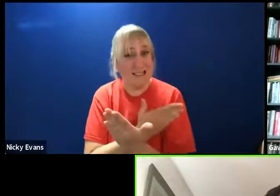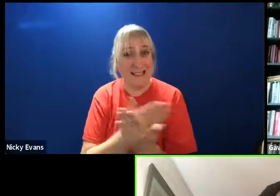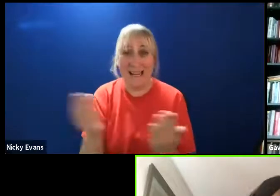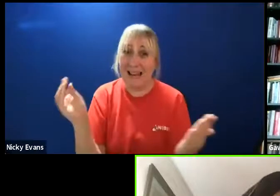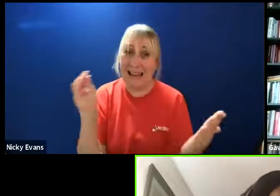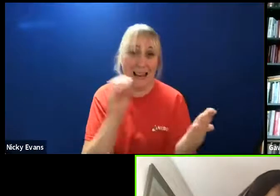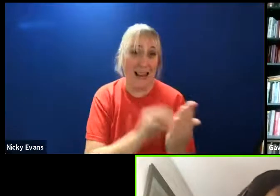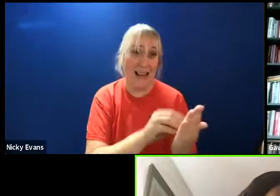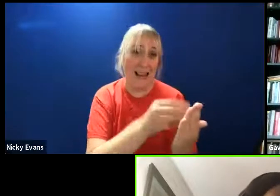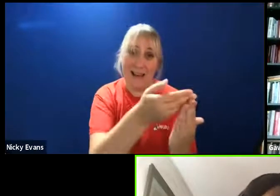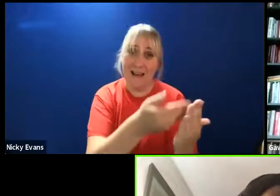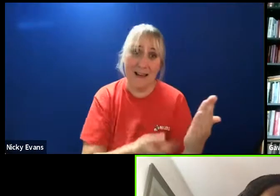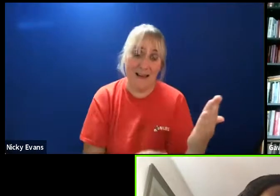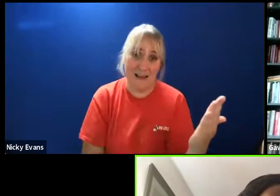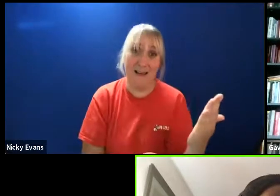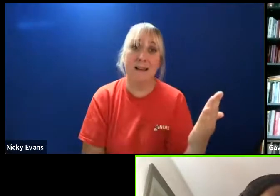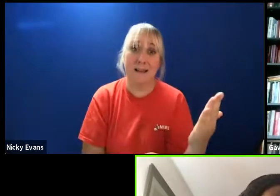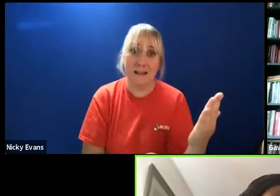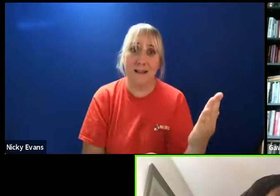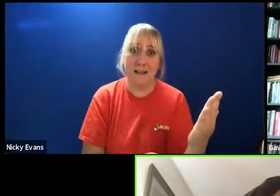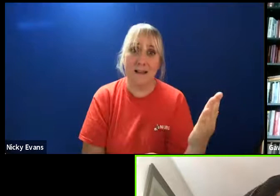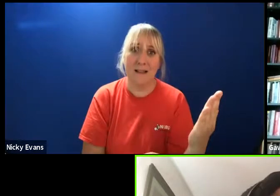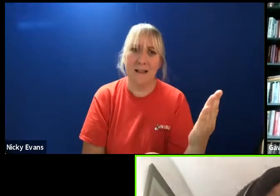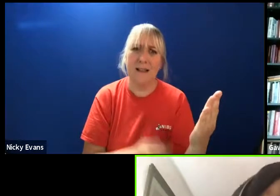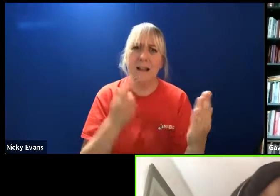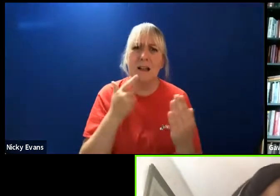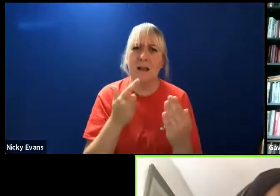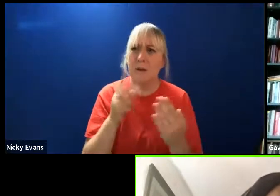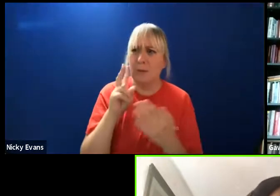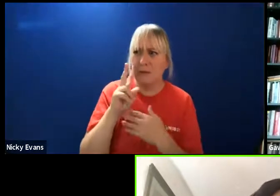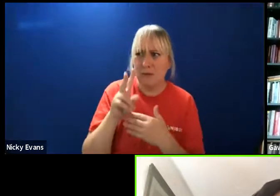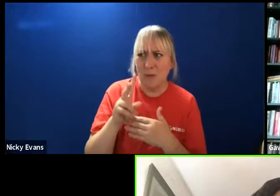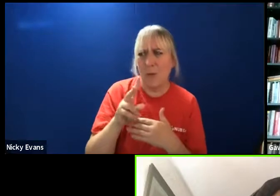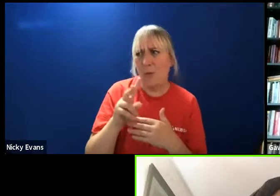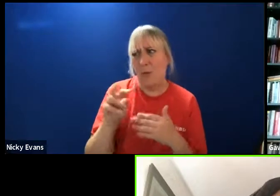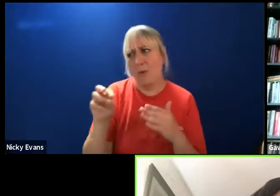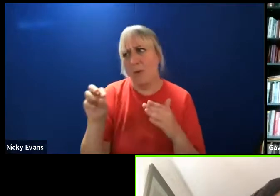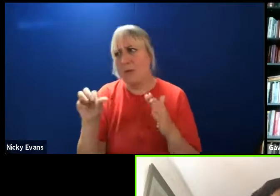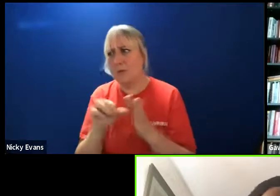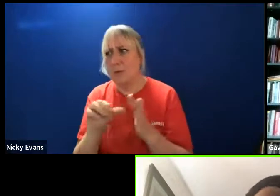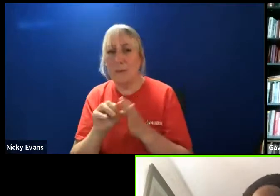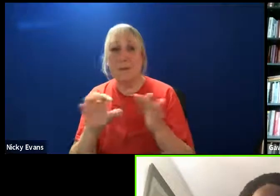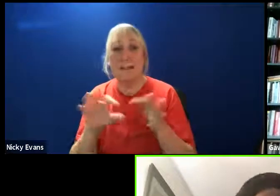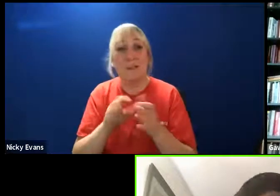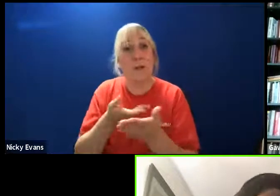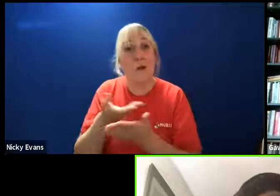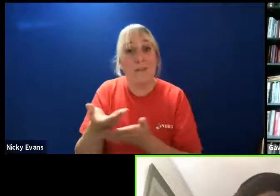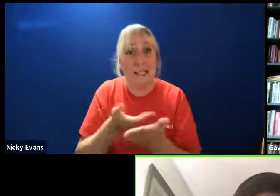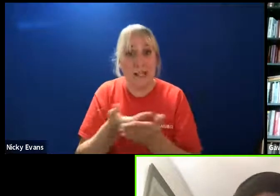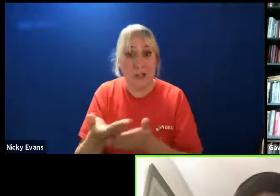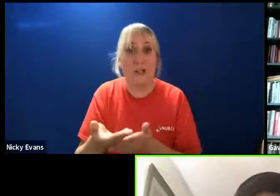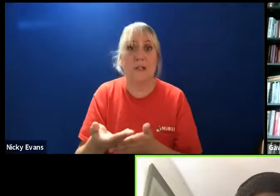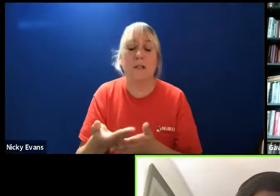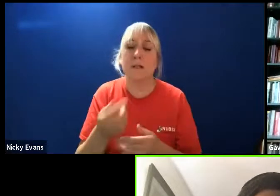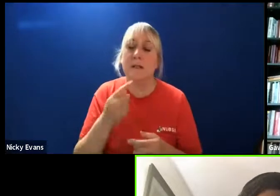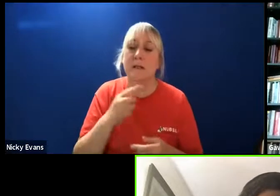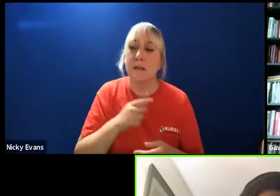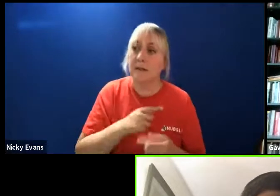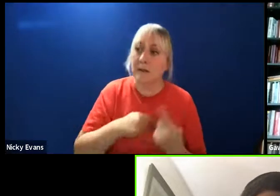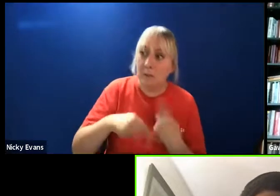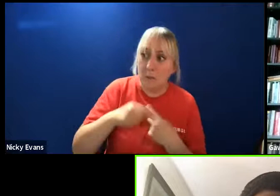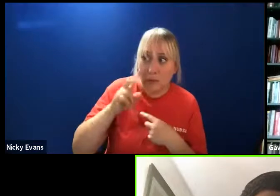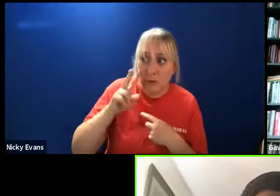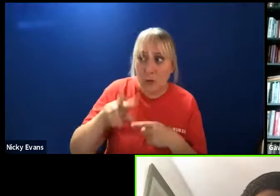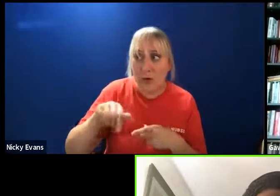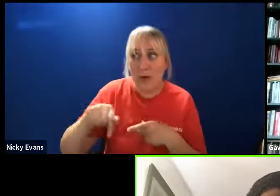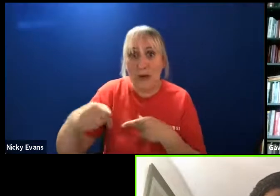saw difficulties around those conversations which relate to race and racism. We saw challenges around some of